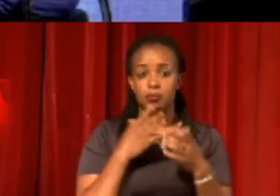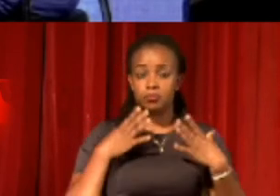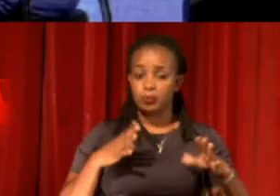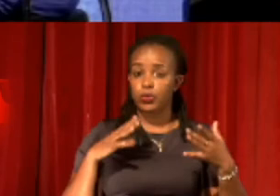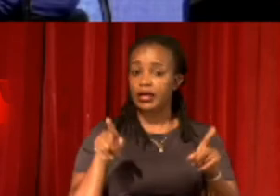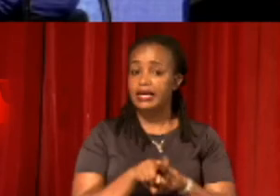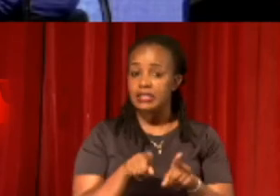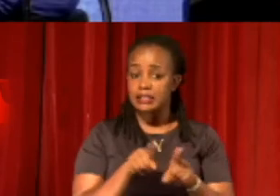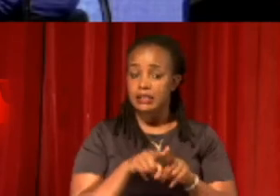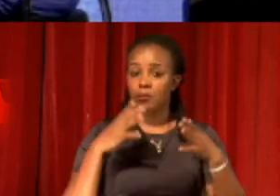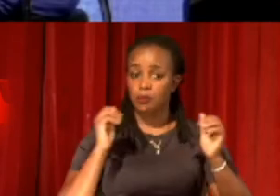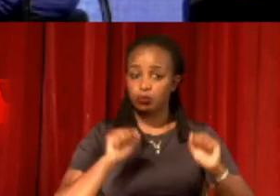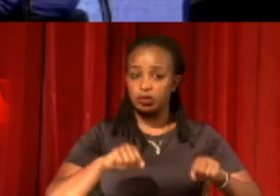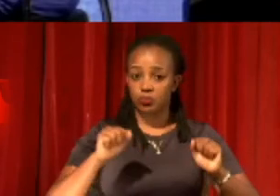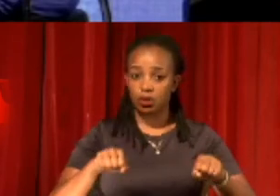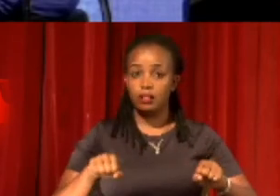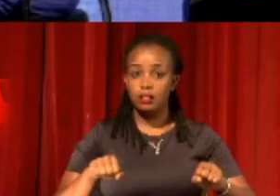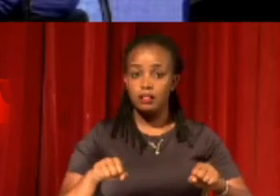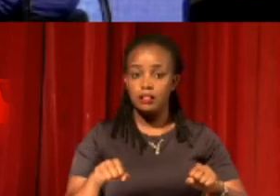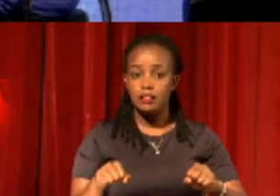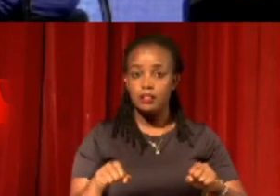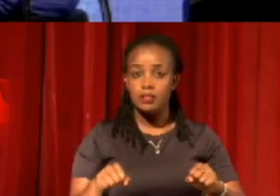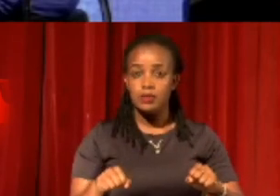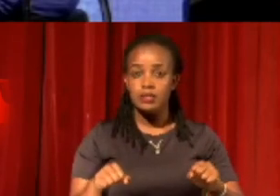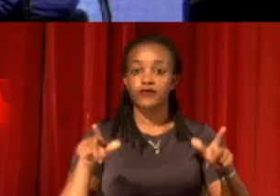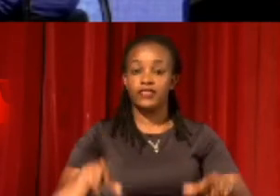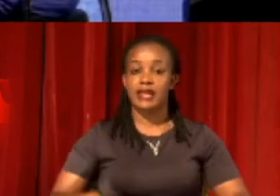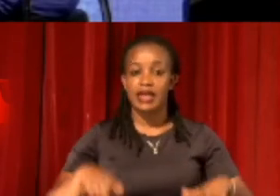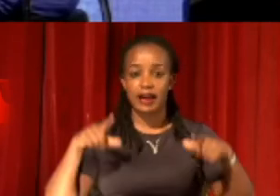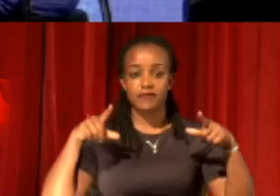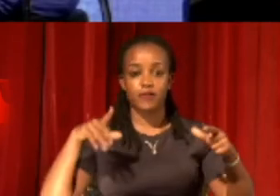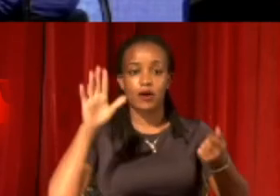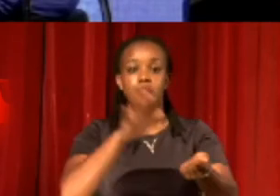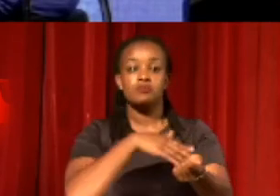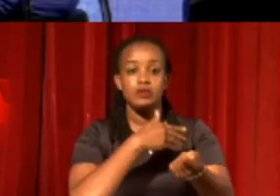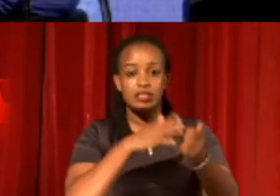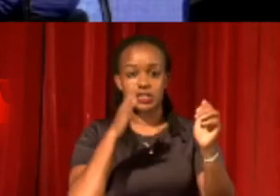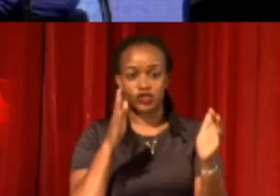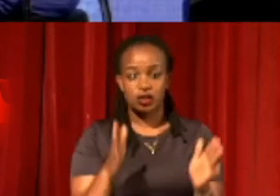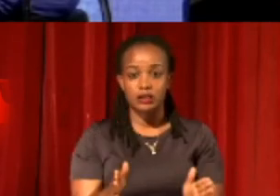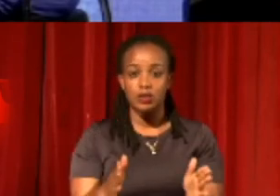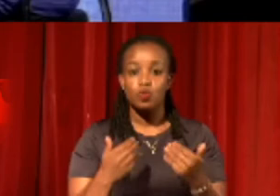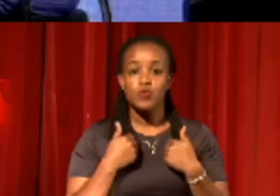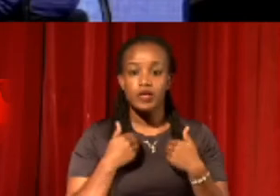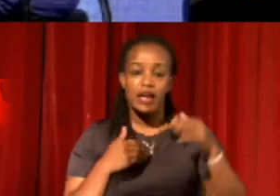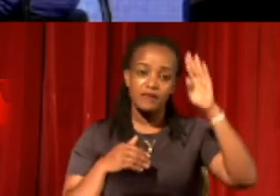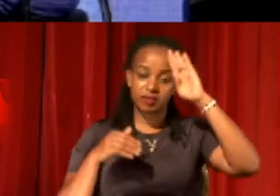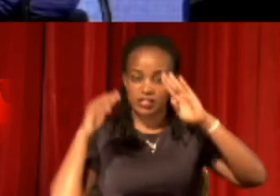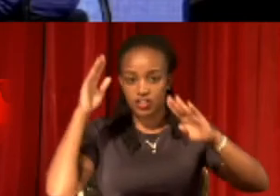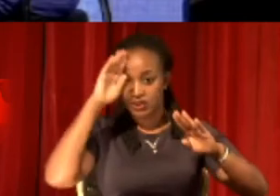Okay. So there are initiatives for the live musicians, mm-hmm. where we have initiatives where we work with the live bands